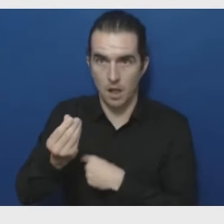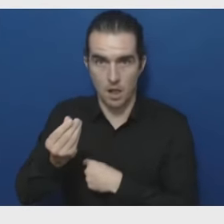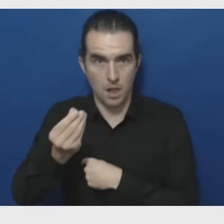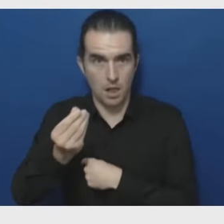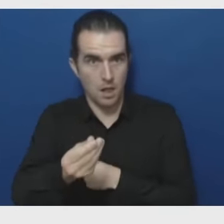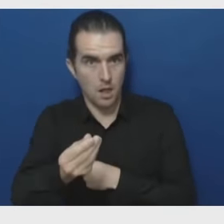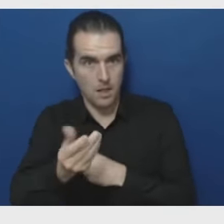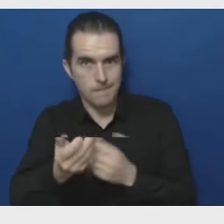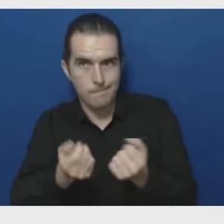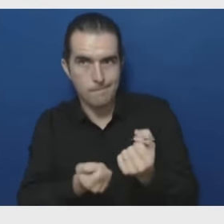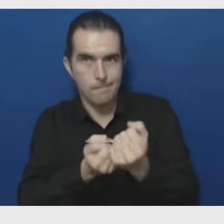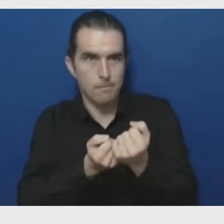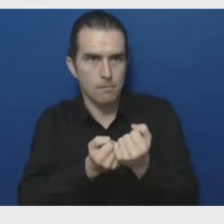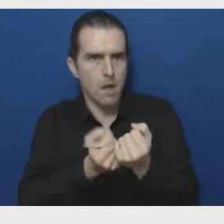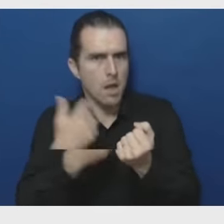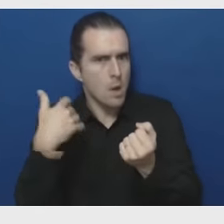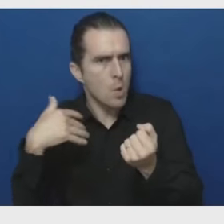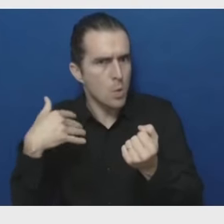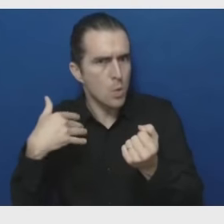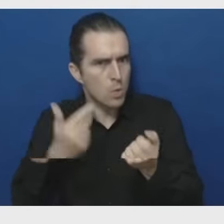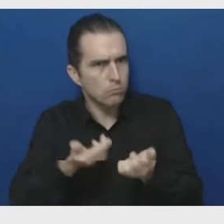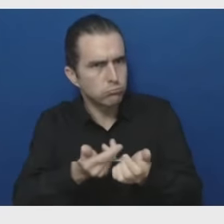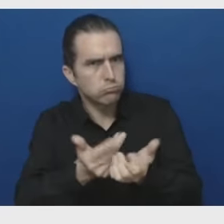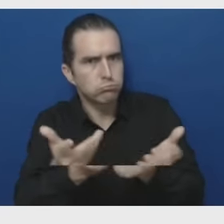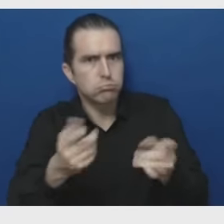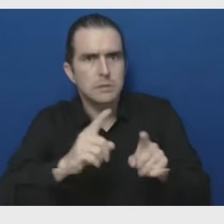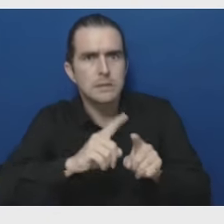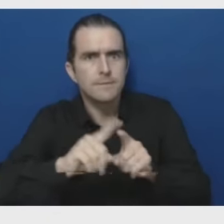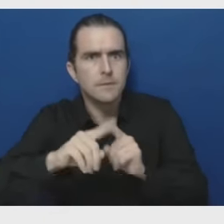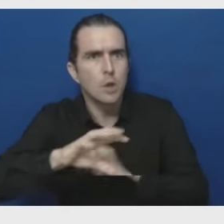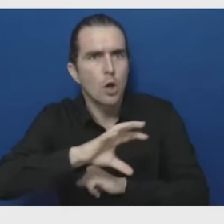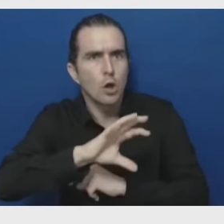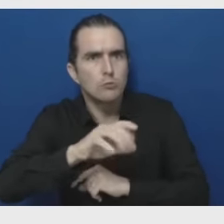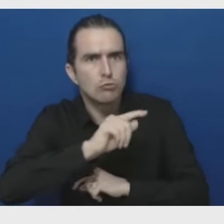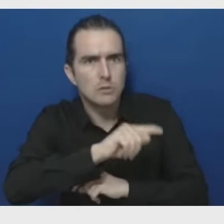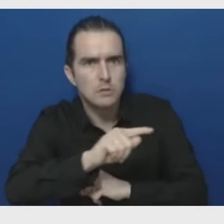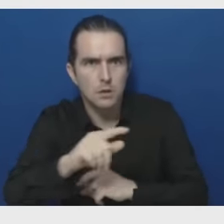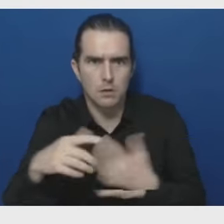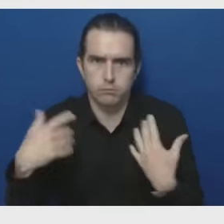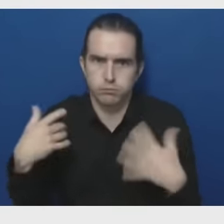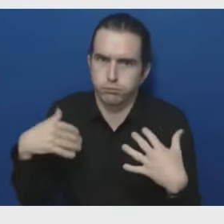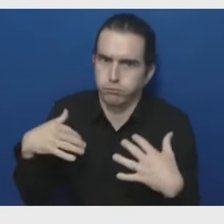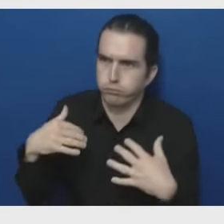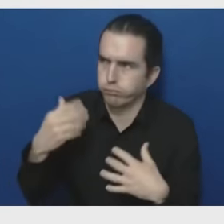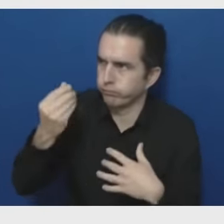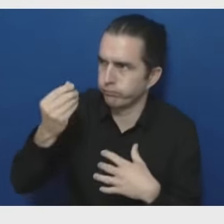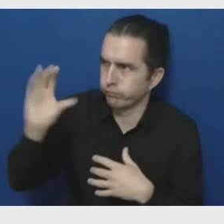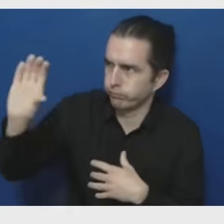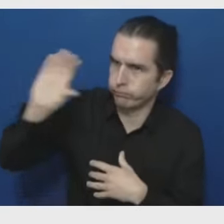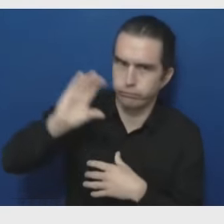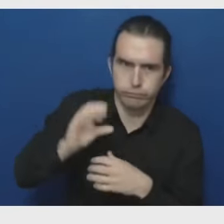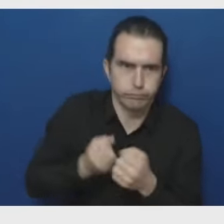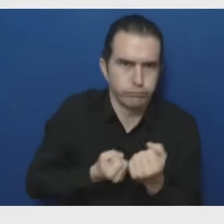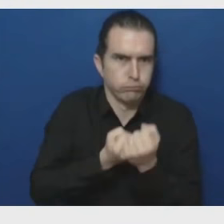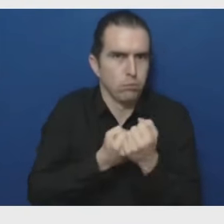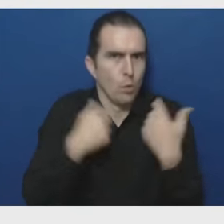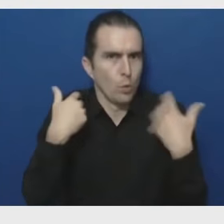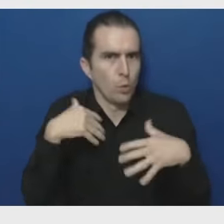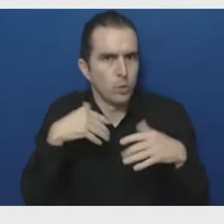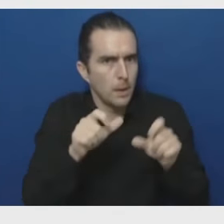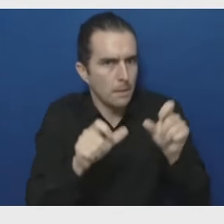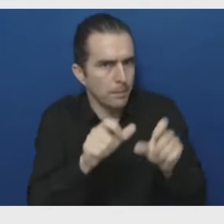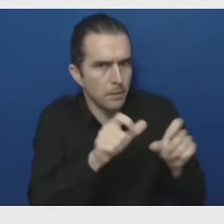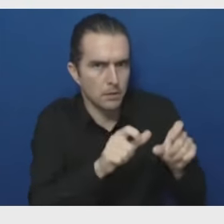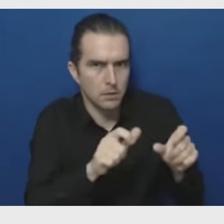to raise adaptive capacity and keep within 1.5 degree guardrail. And to do that, we have to